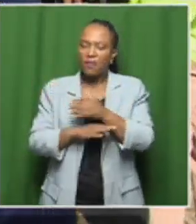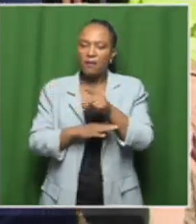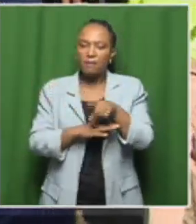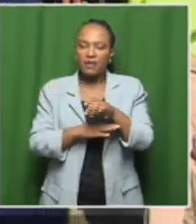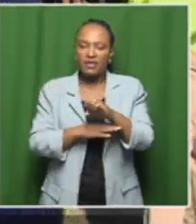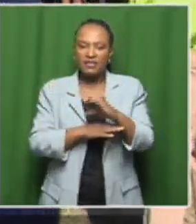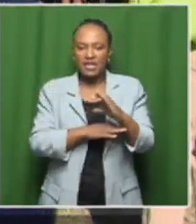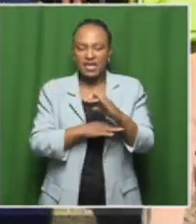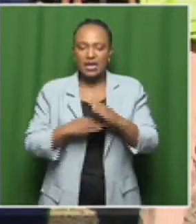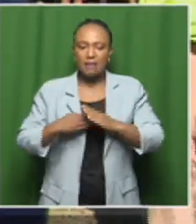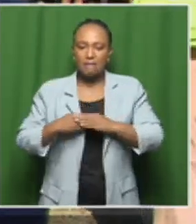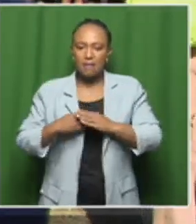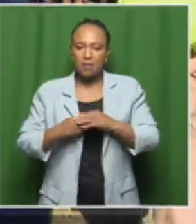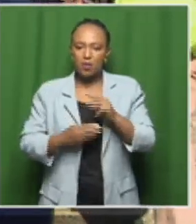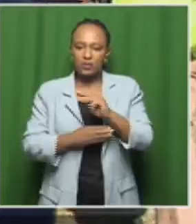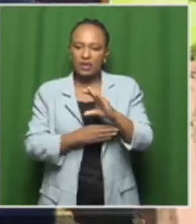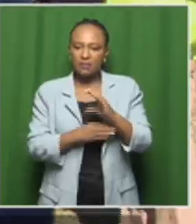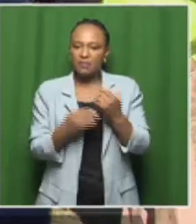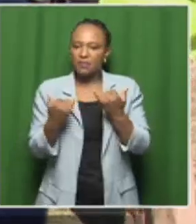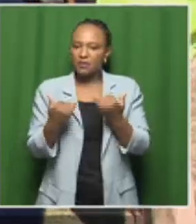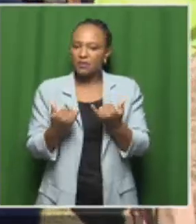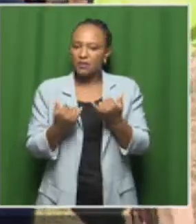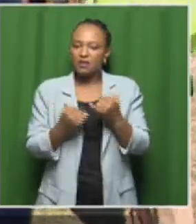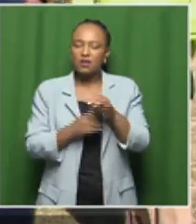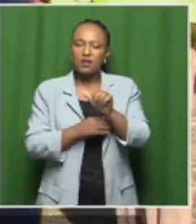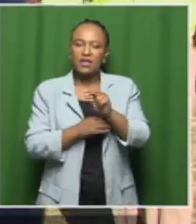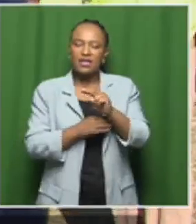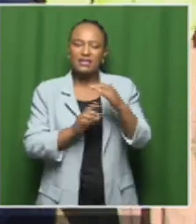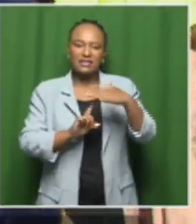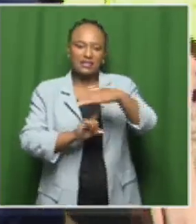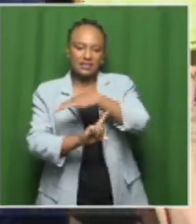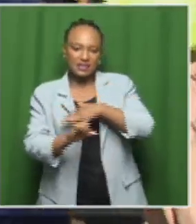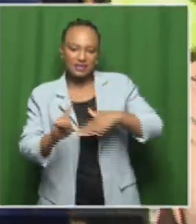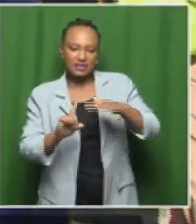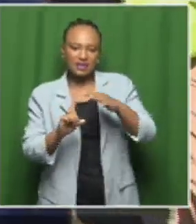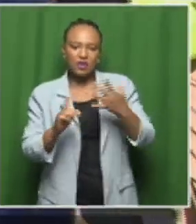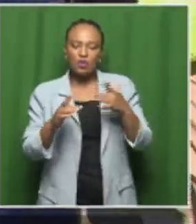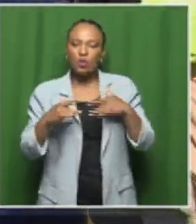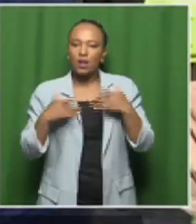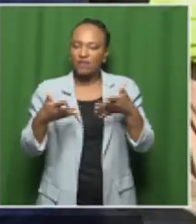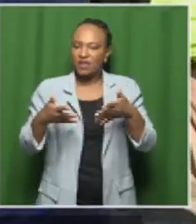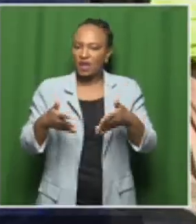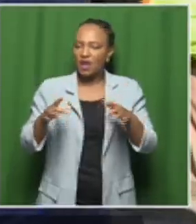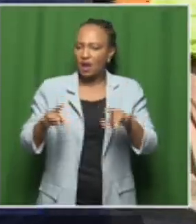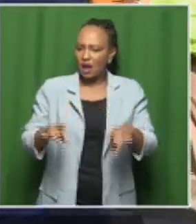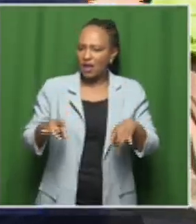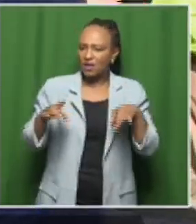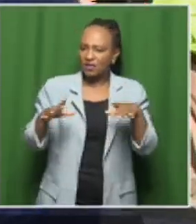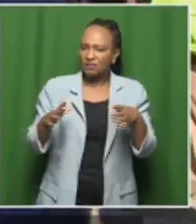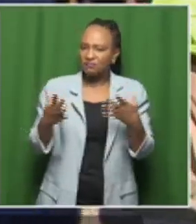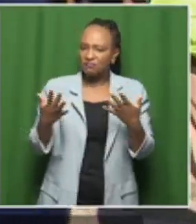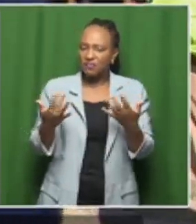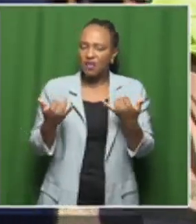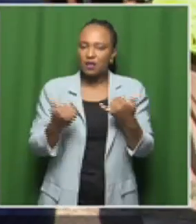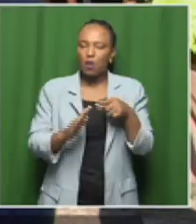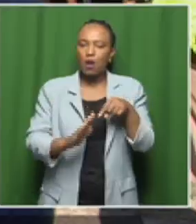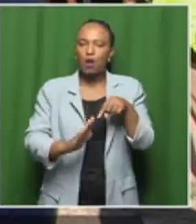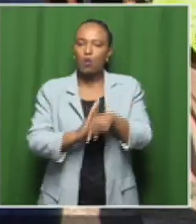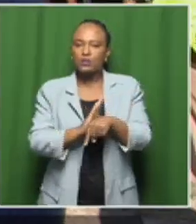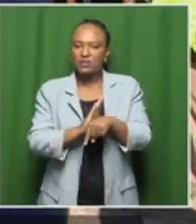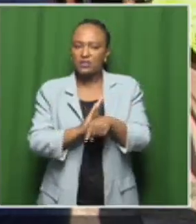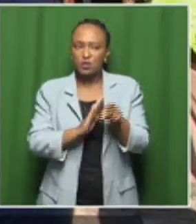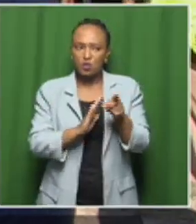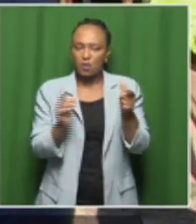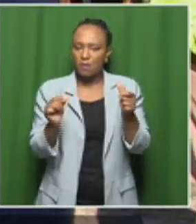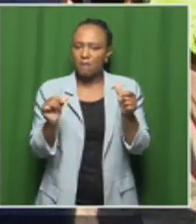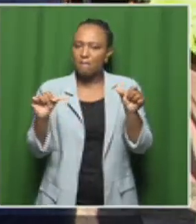here in the Western Cape, looking at the state of the ANC in this province, your base here in Khayelitsha. how do you regain lost ground? And having